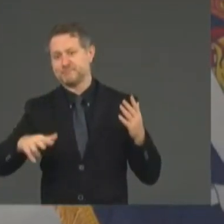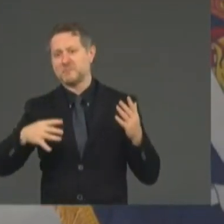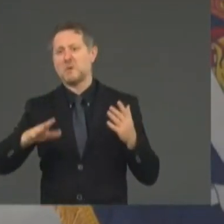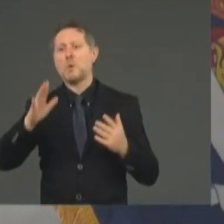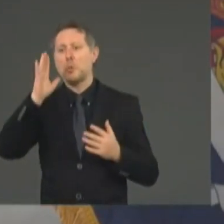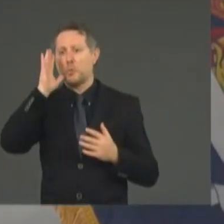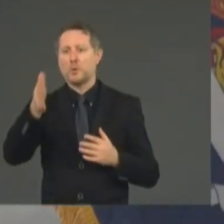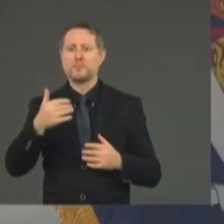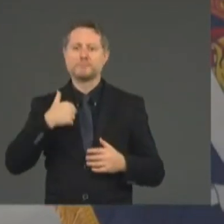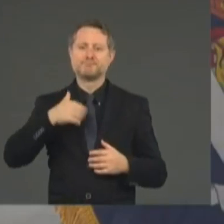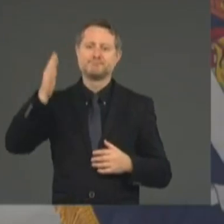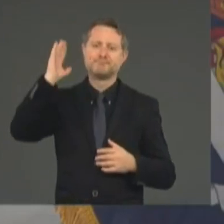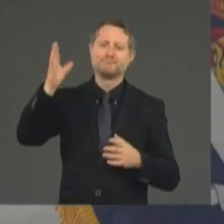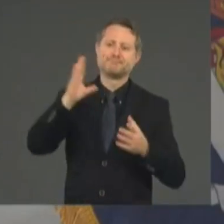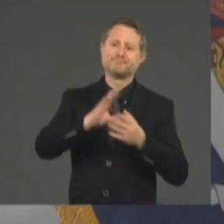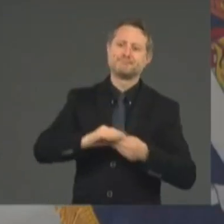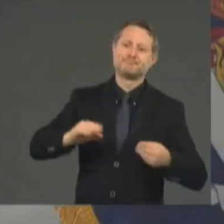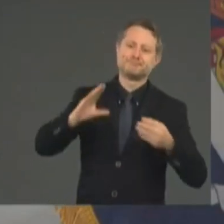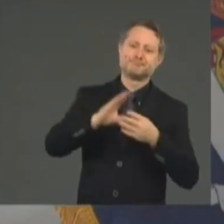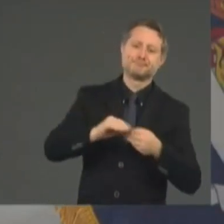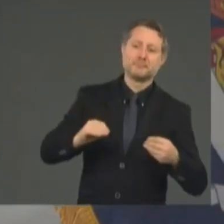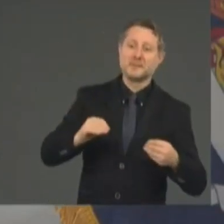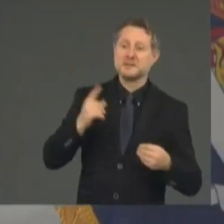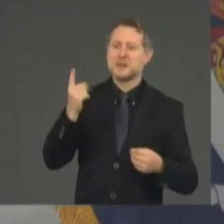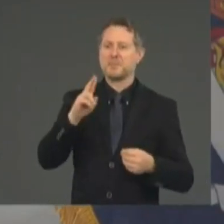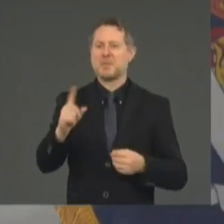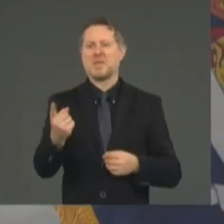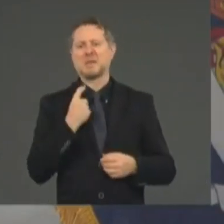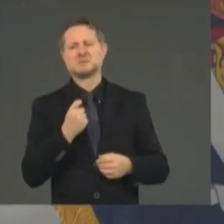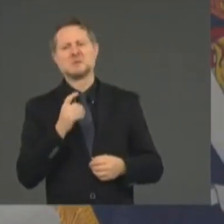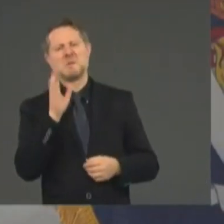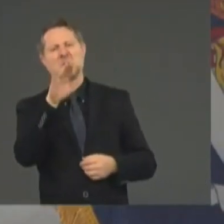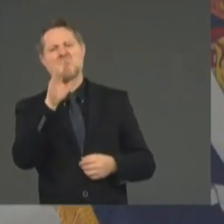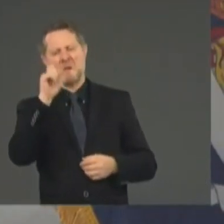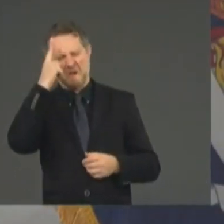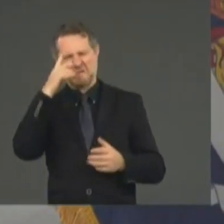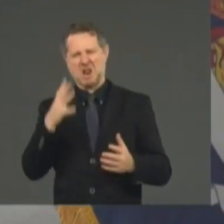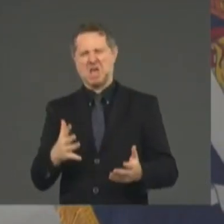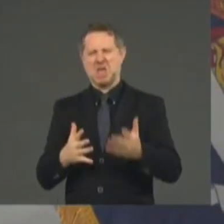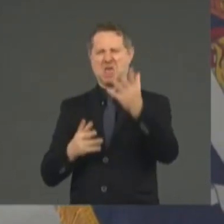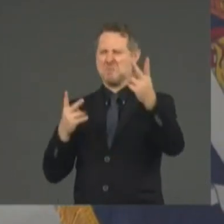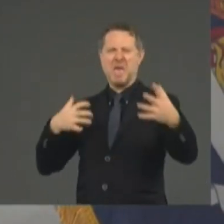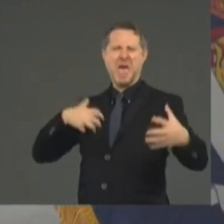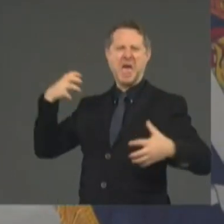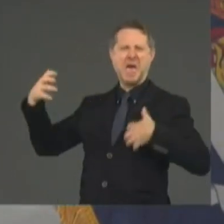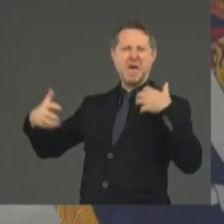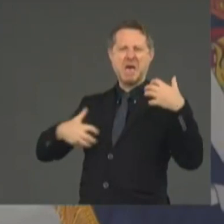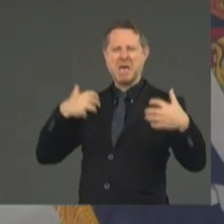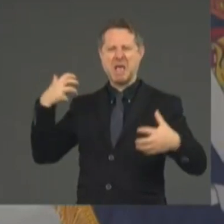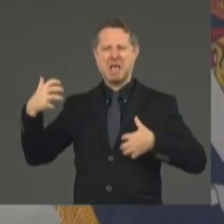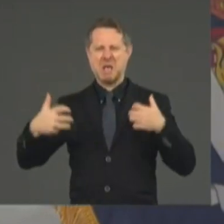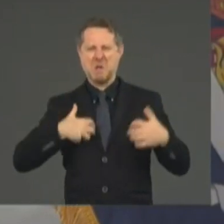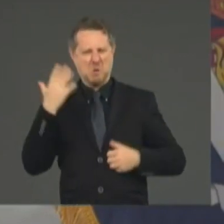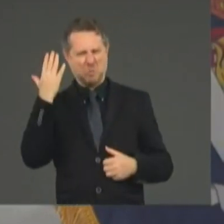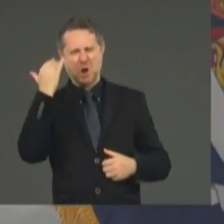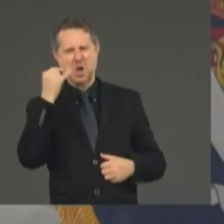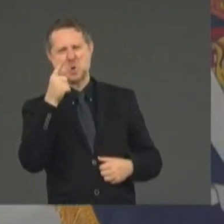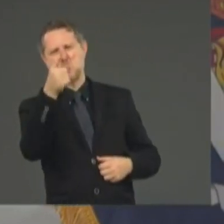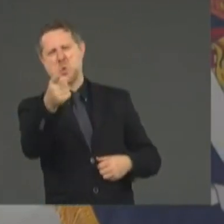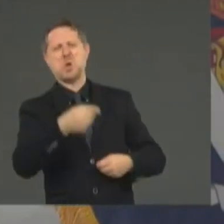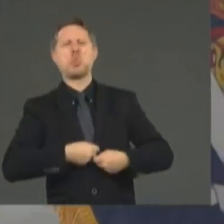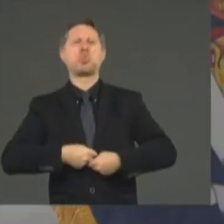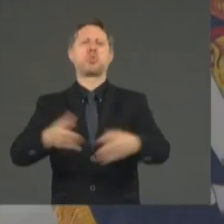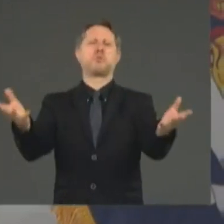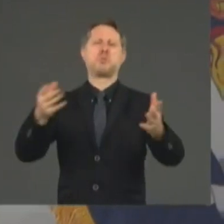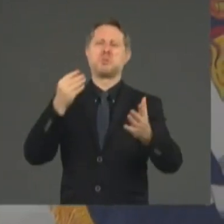like this, and someone's going to say people are really angry that you gave out a lot of